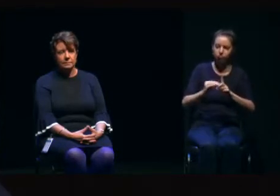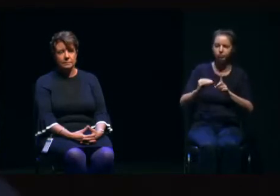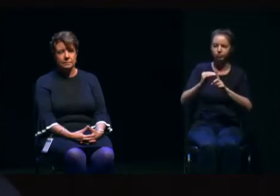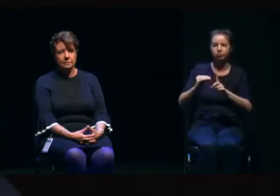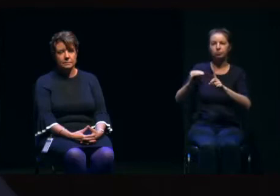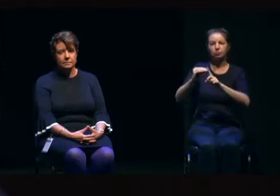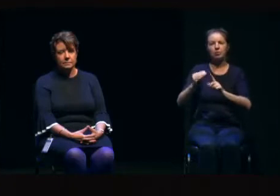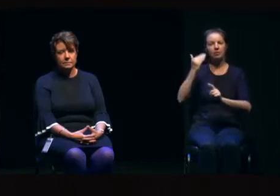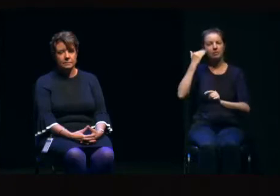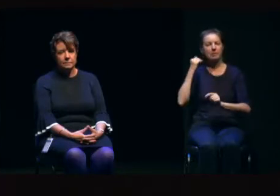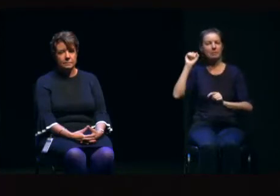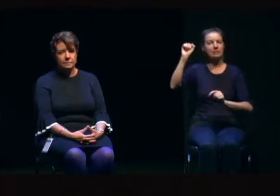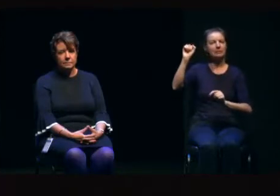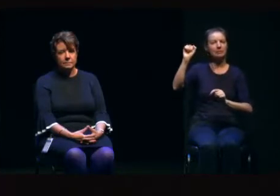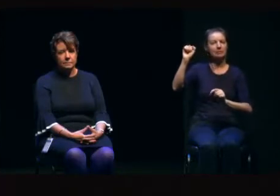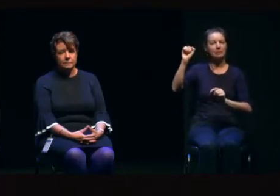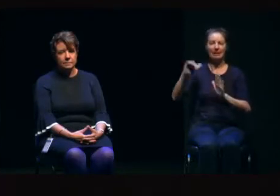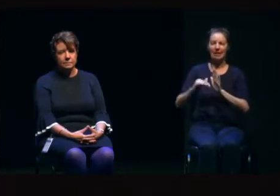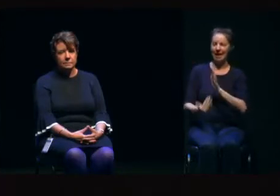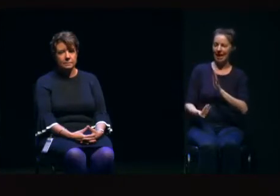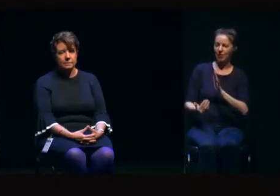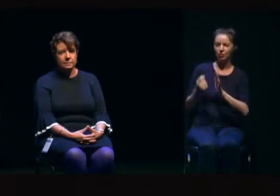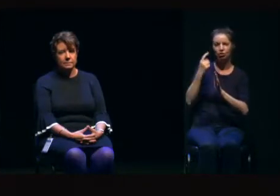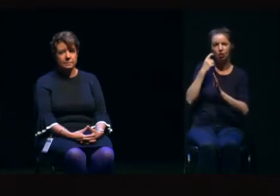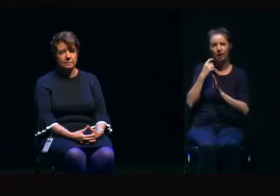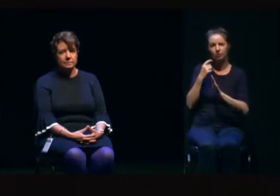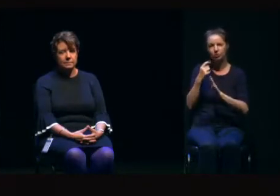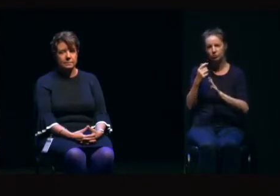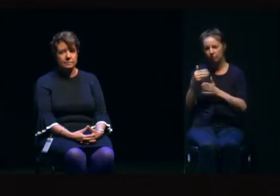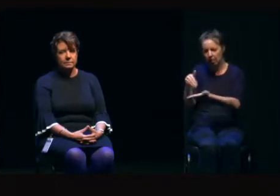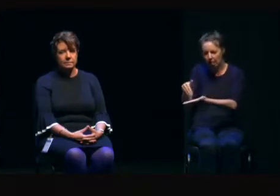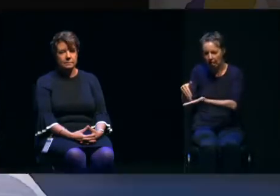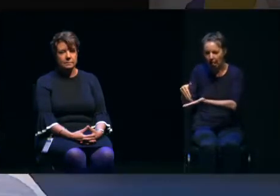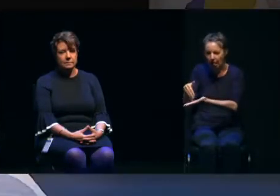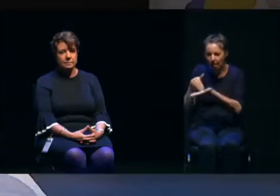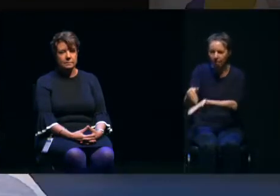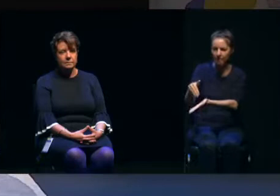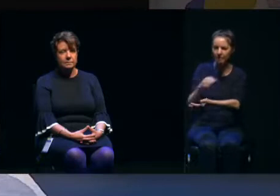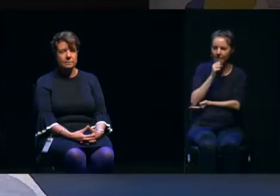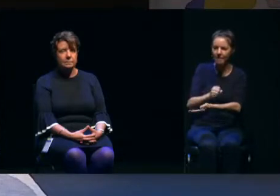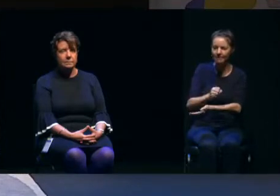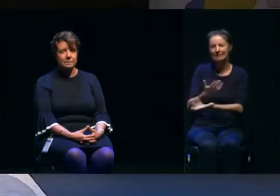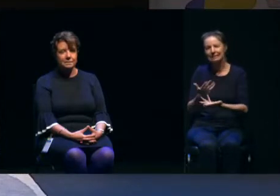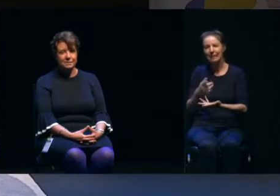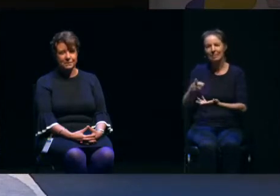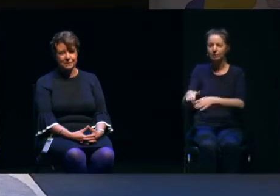that we should be reaching back and helping men come through, because they seem very slow to change.